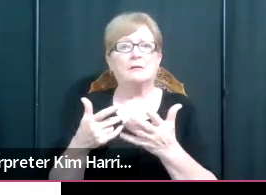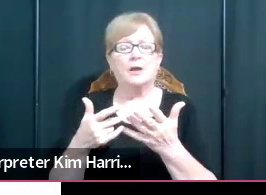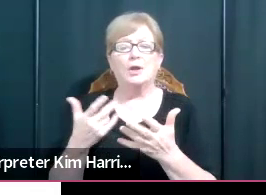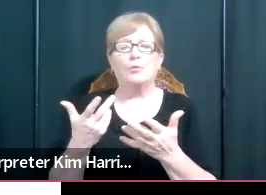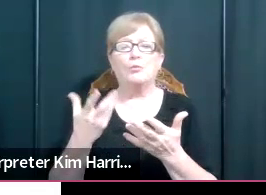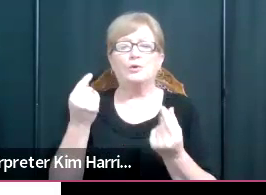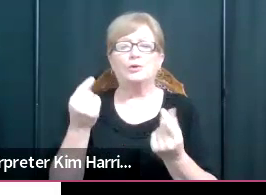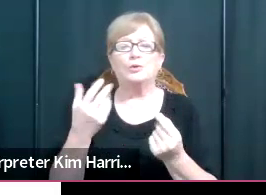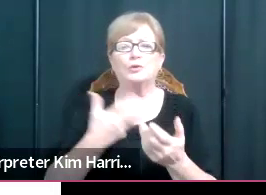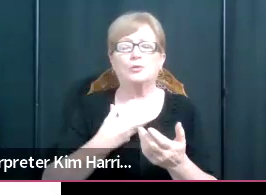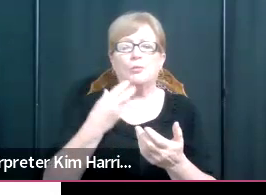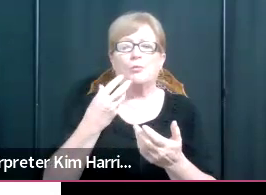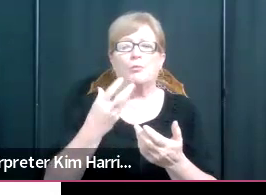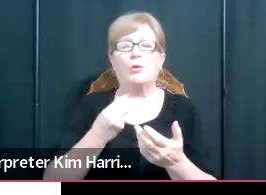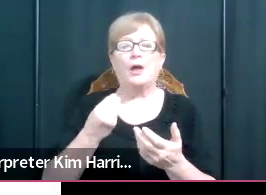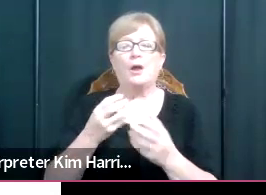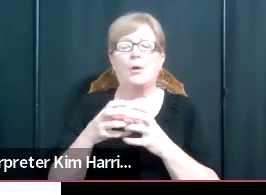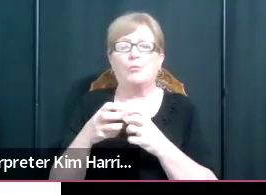out as you inhale